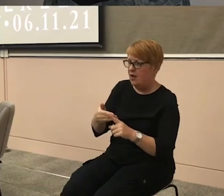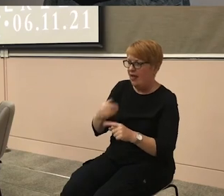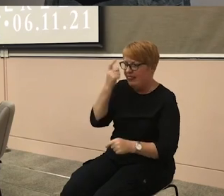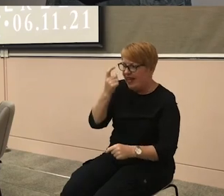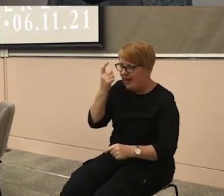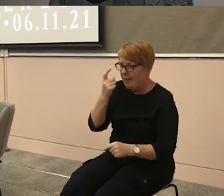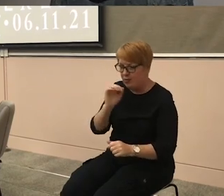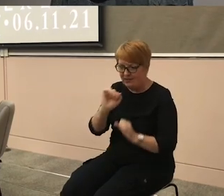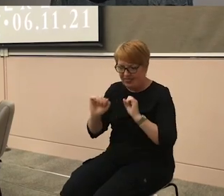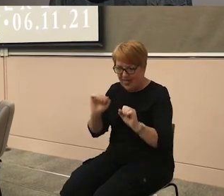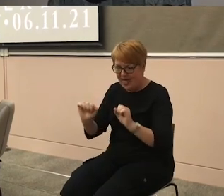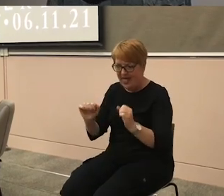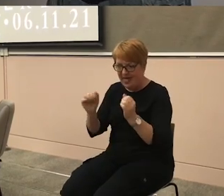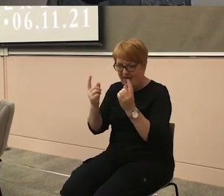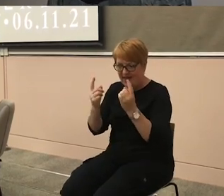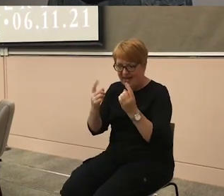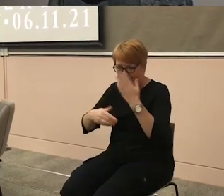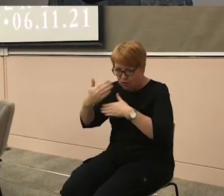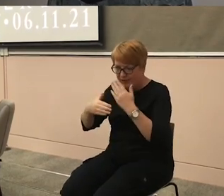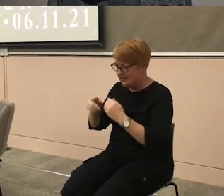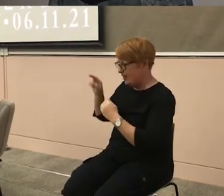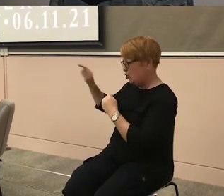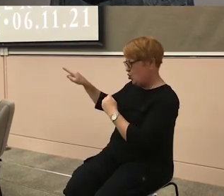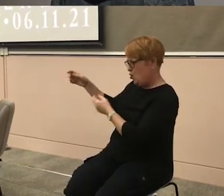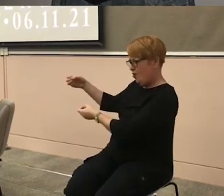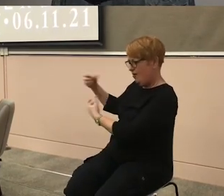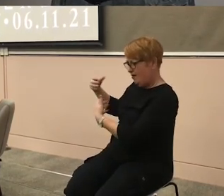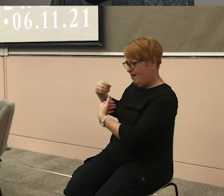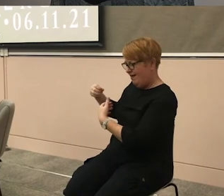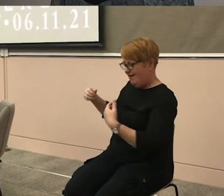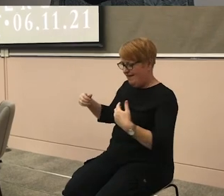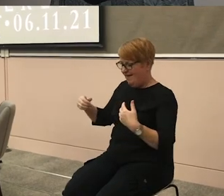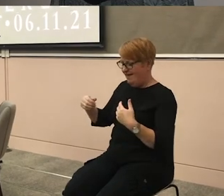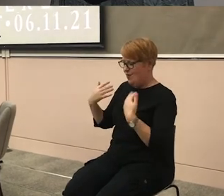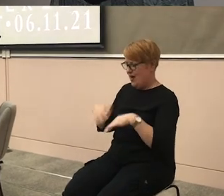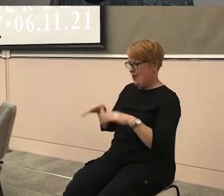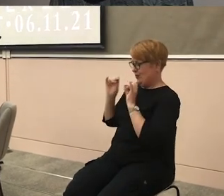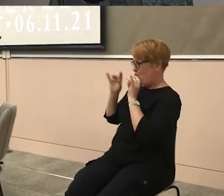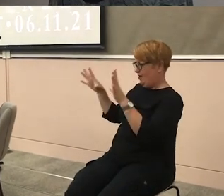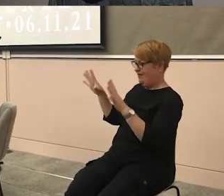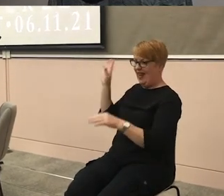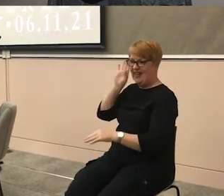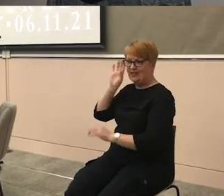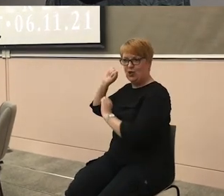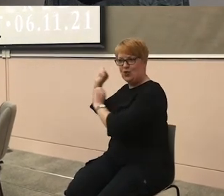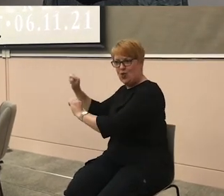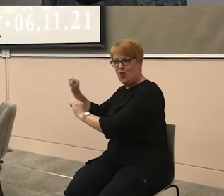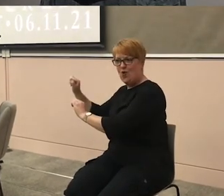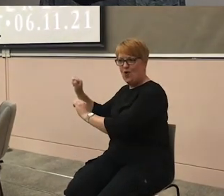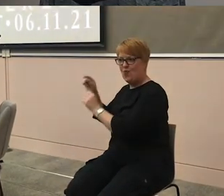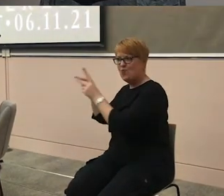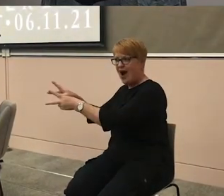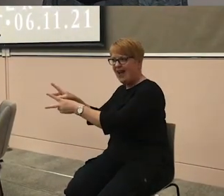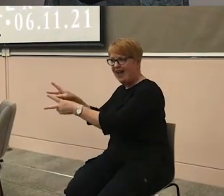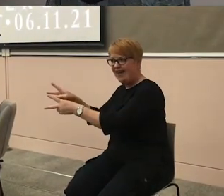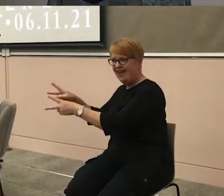of all of the stuff that you've talked about. So I feel it's just been wonderful to listen to you speak and articulate so well a lot of the things that are